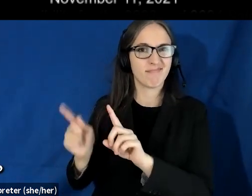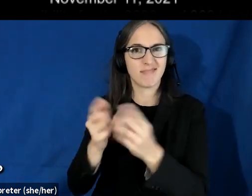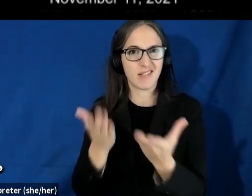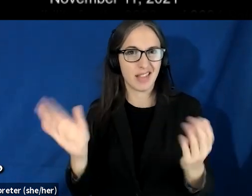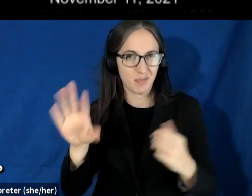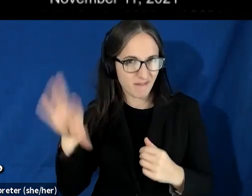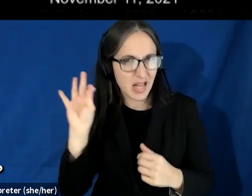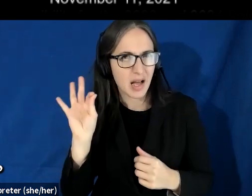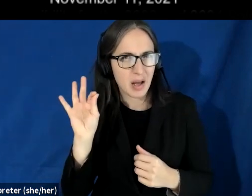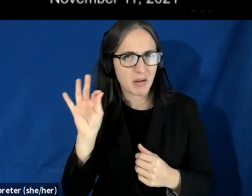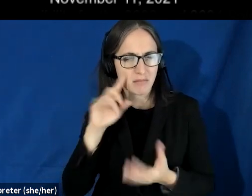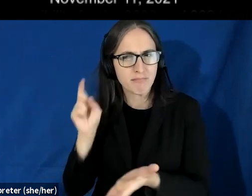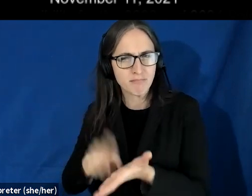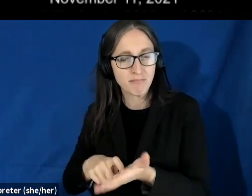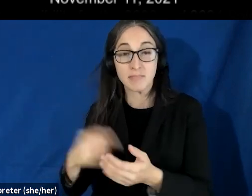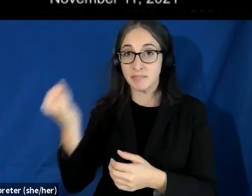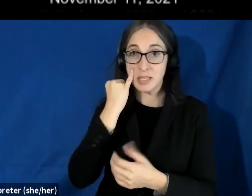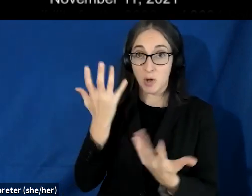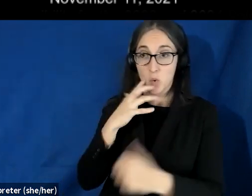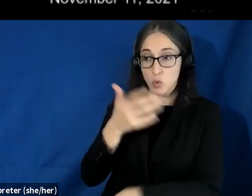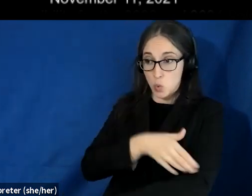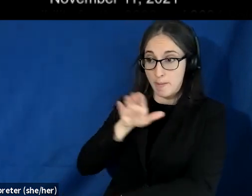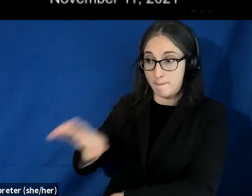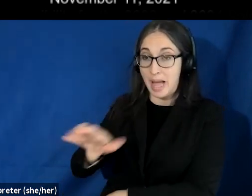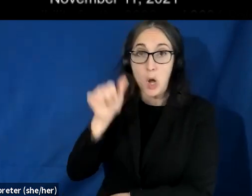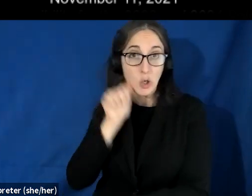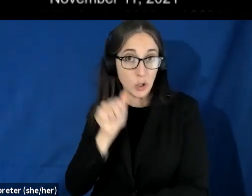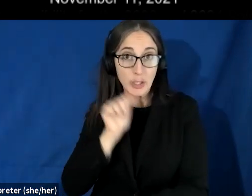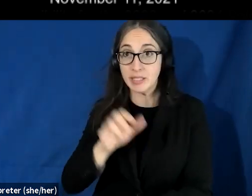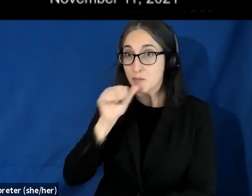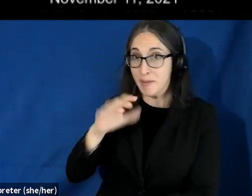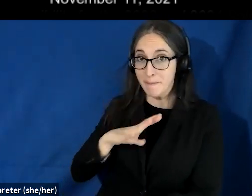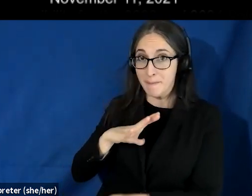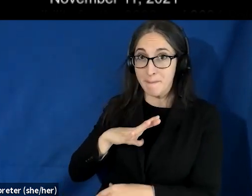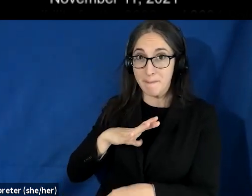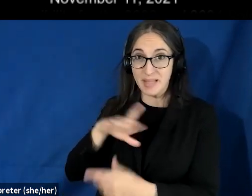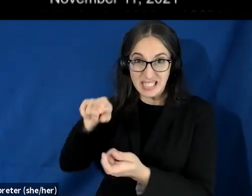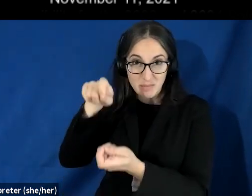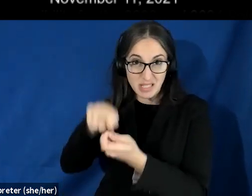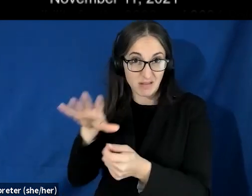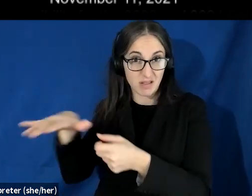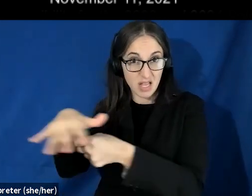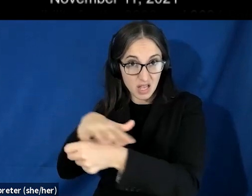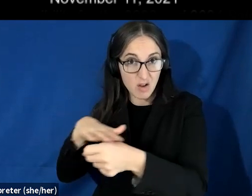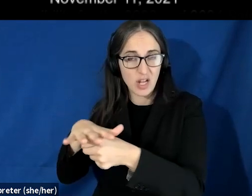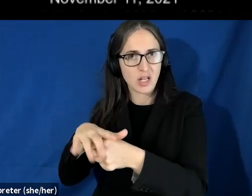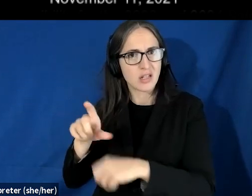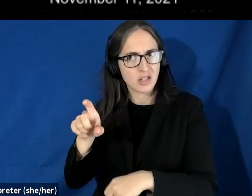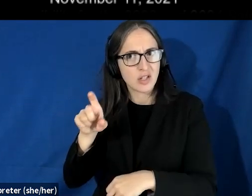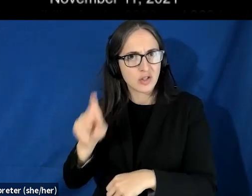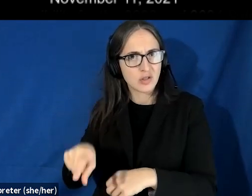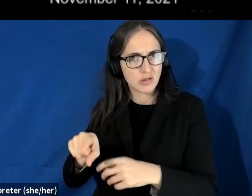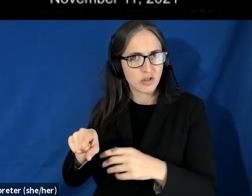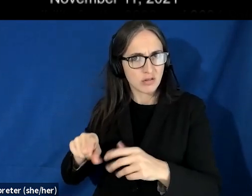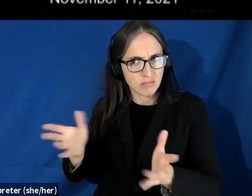empower girls and women in STEM, I think specifically in our region, we should do all these things. And now